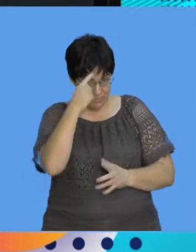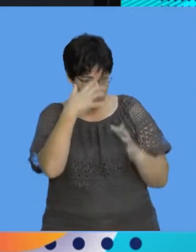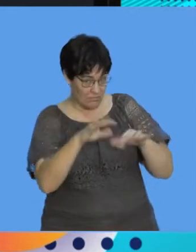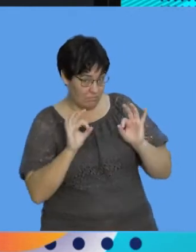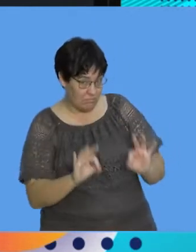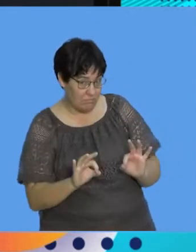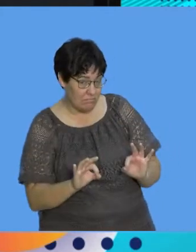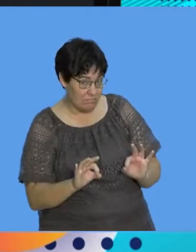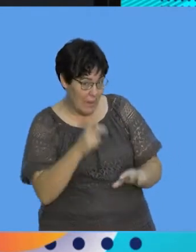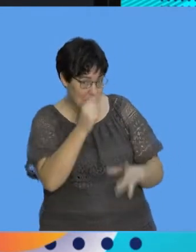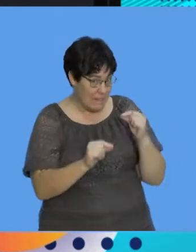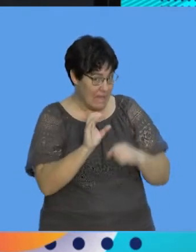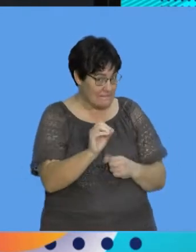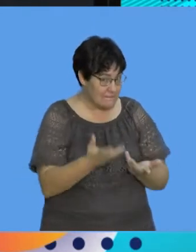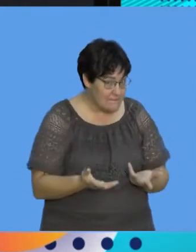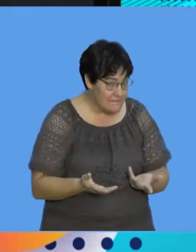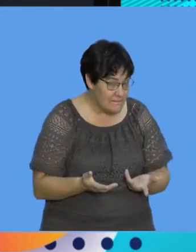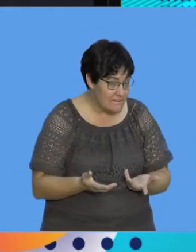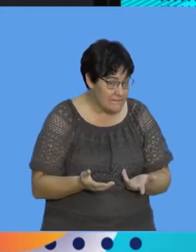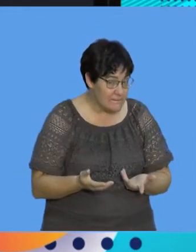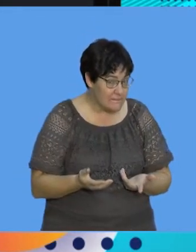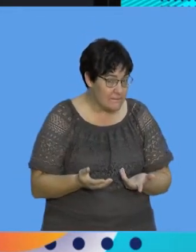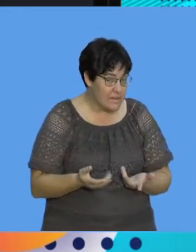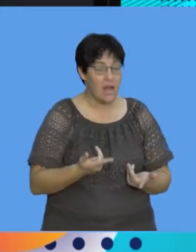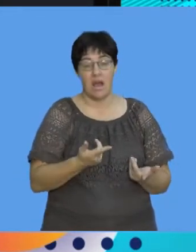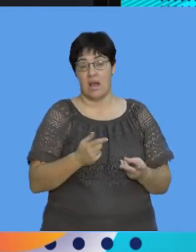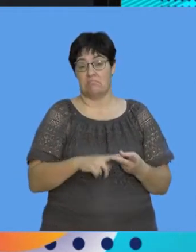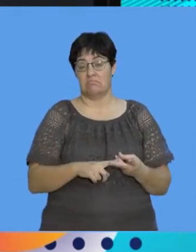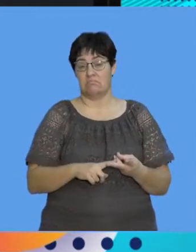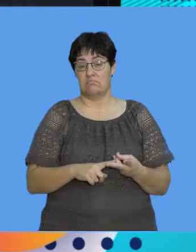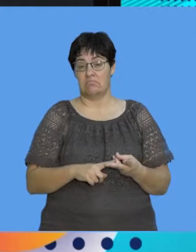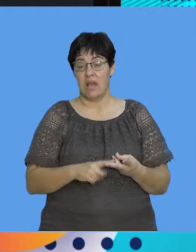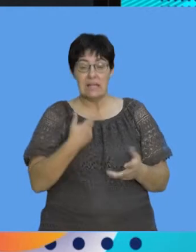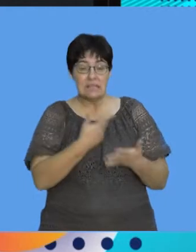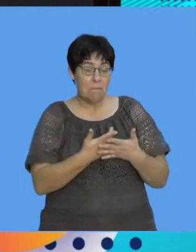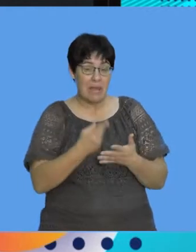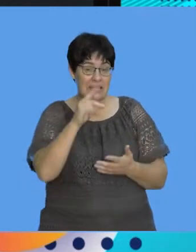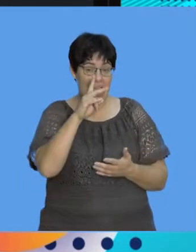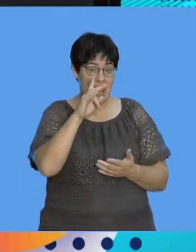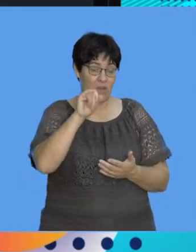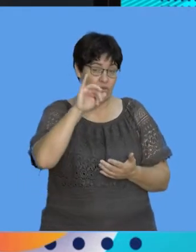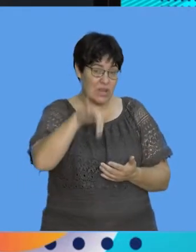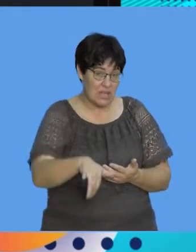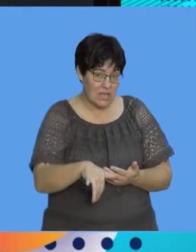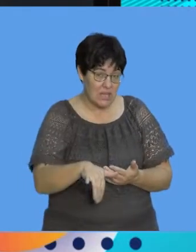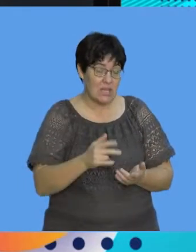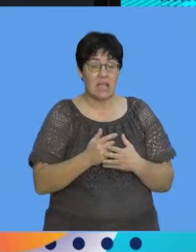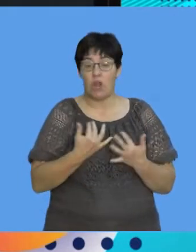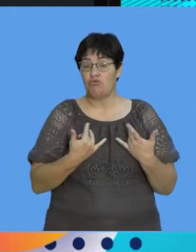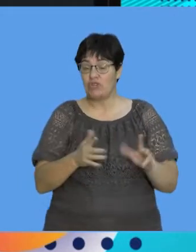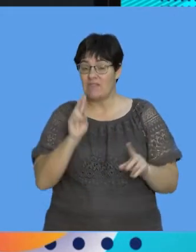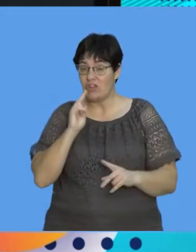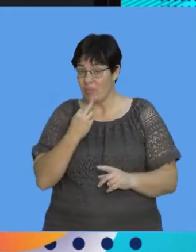so if you thought about it, do you have milk, all right? Do you sometimes have dairy products, and do you have